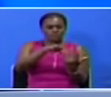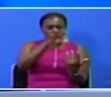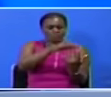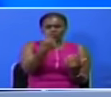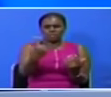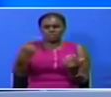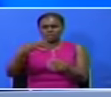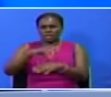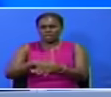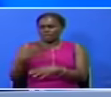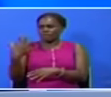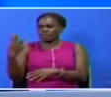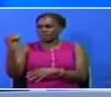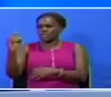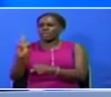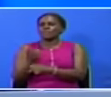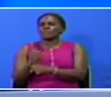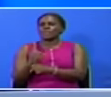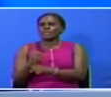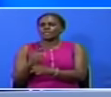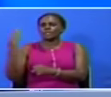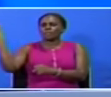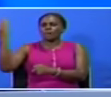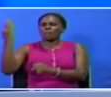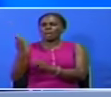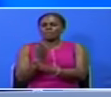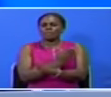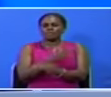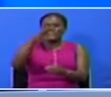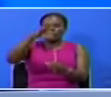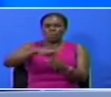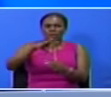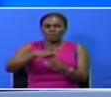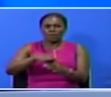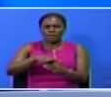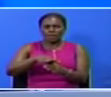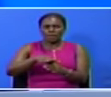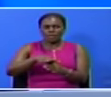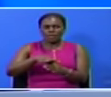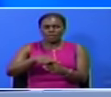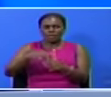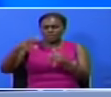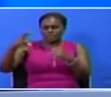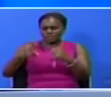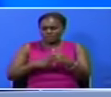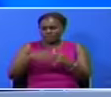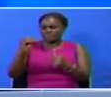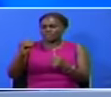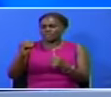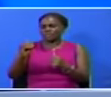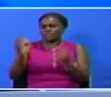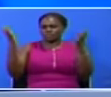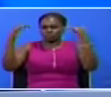a 15-minute submission prior to the voting session this afternoon in Geneva, Switzerland, where the 70th session of the World